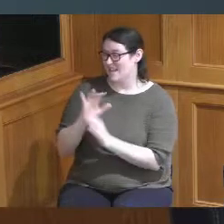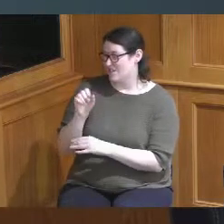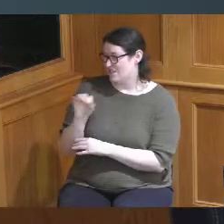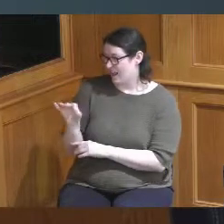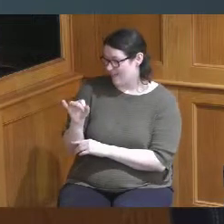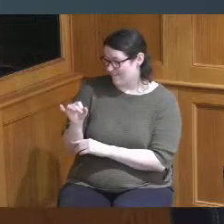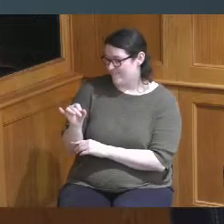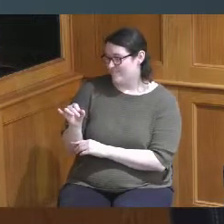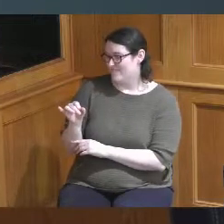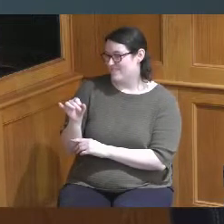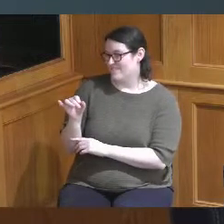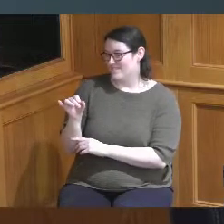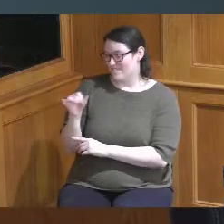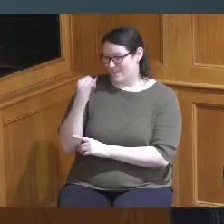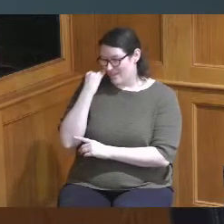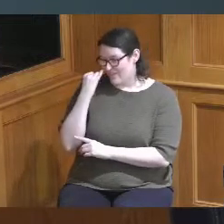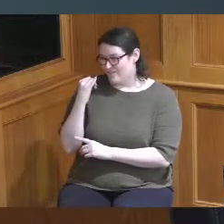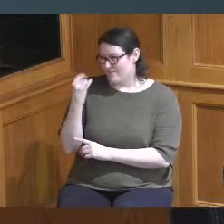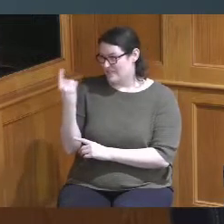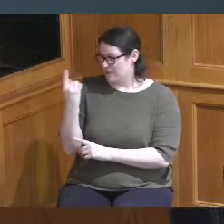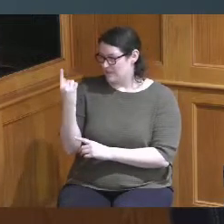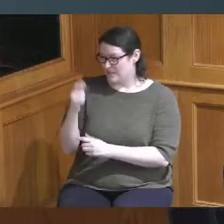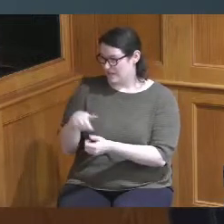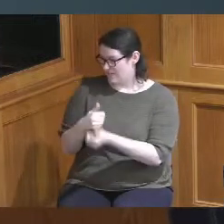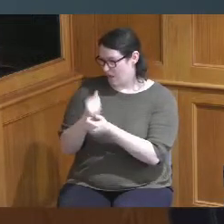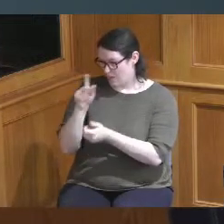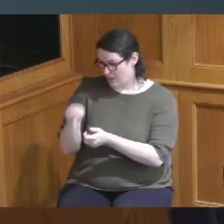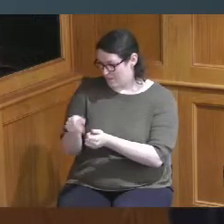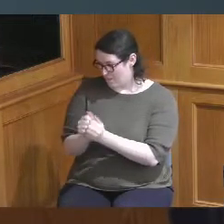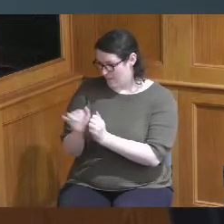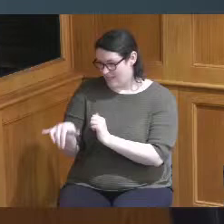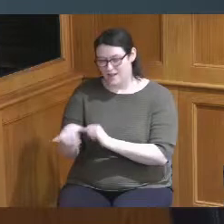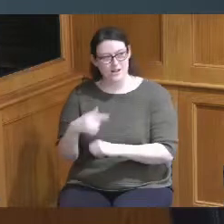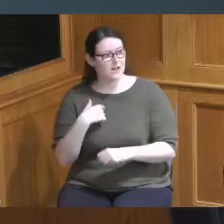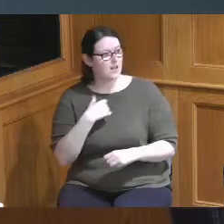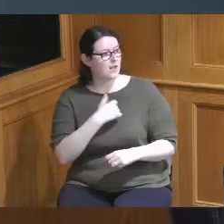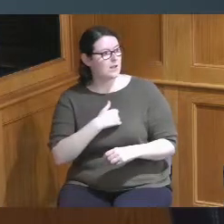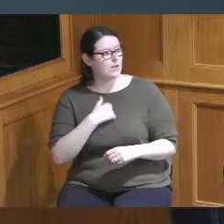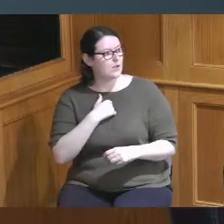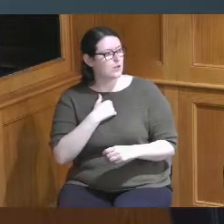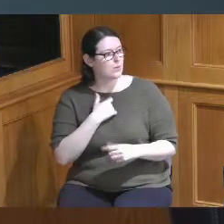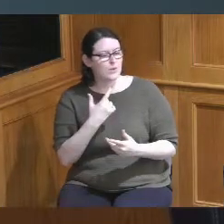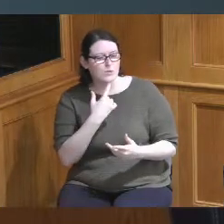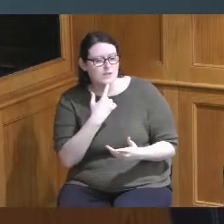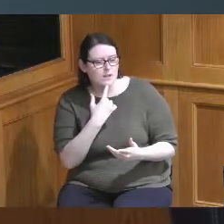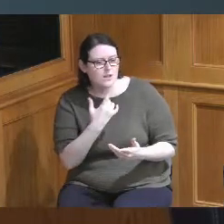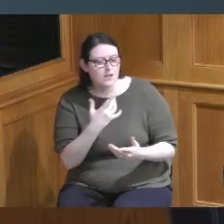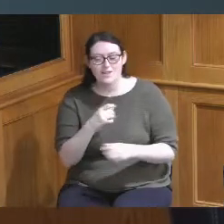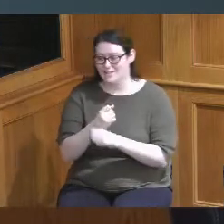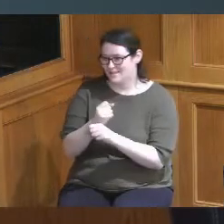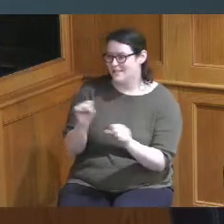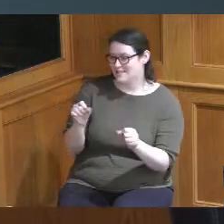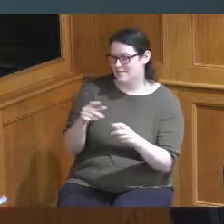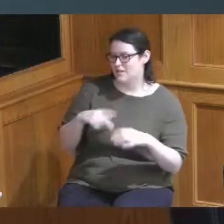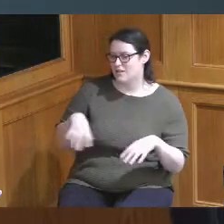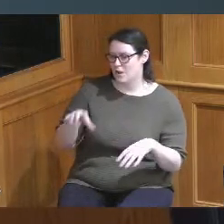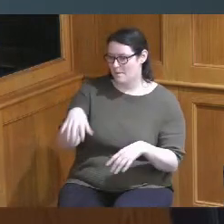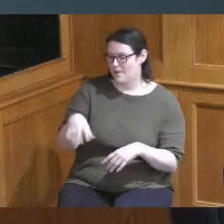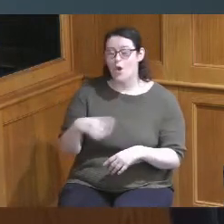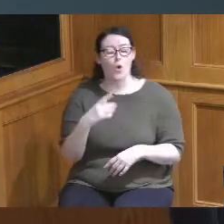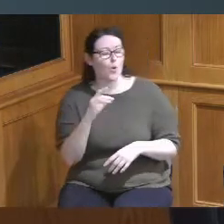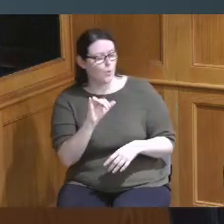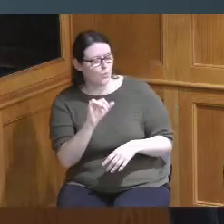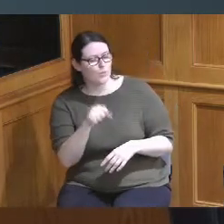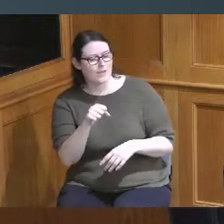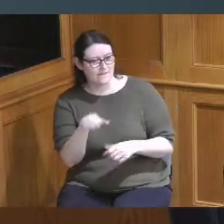you will, somebody follow up, because I know we had. Safety. Yeah, somebody, follow